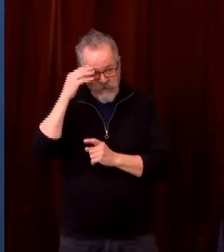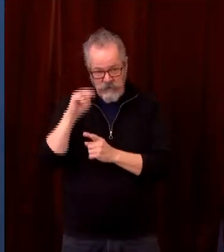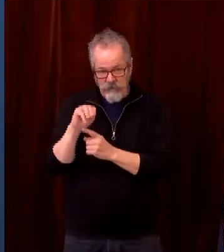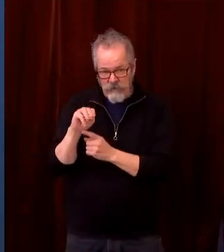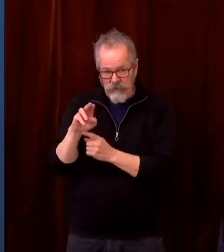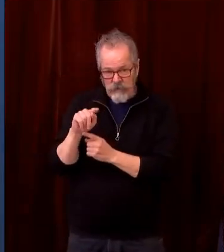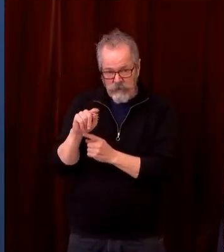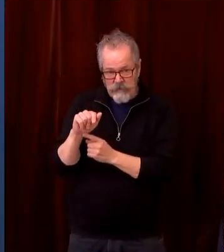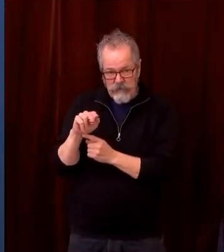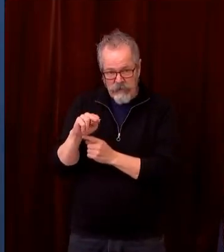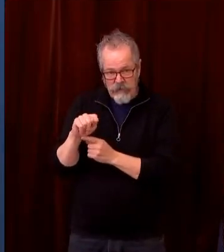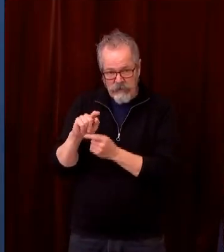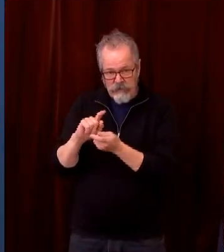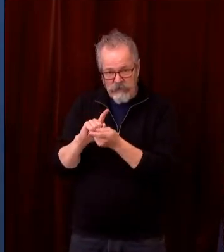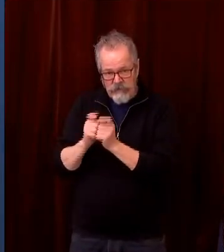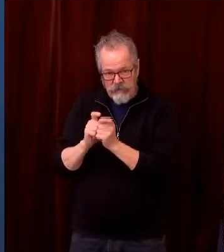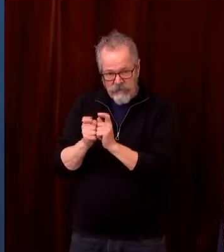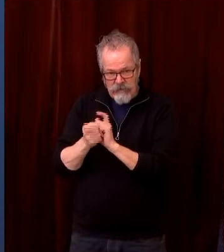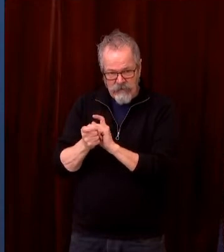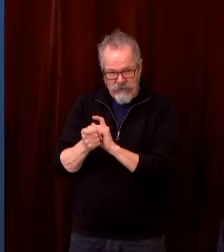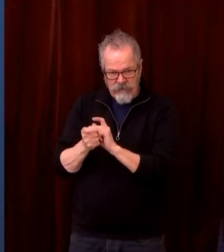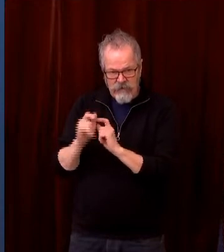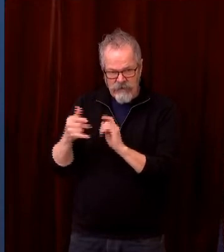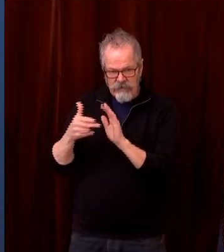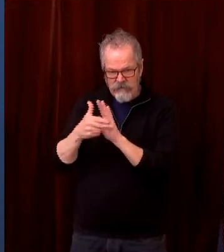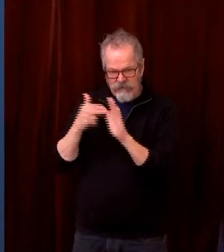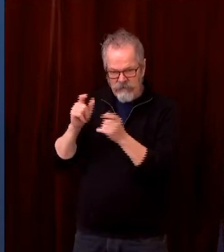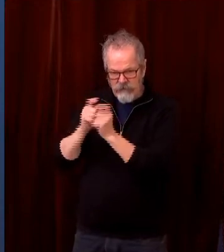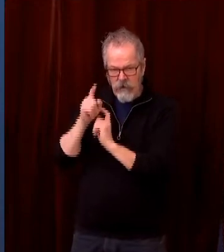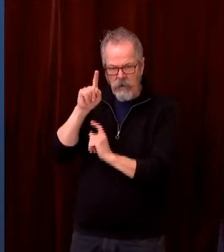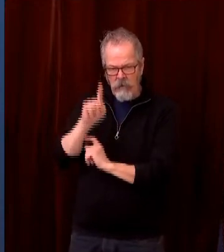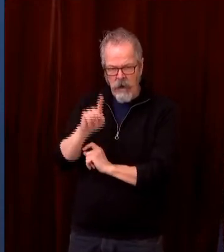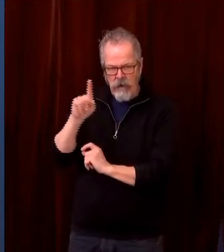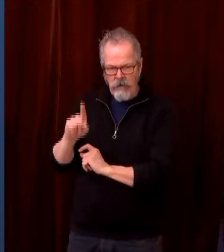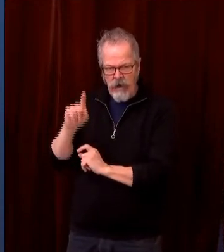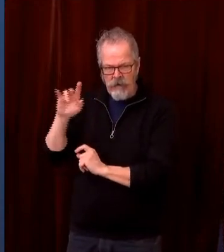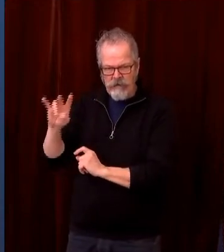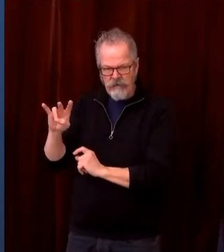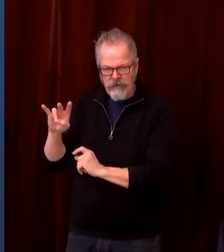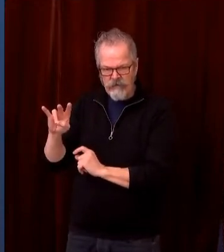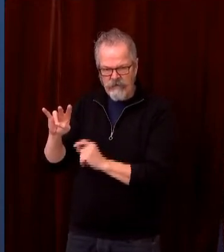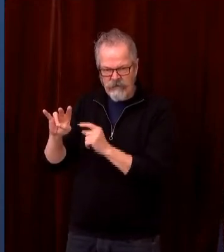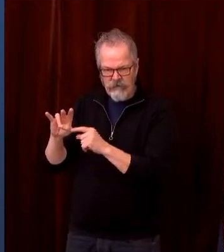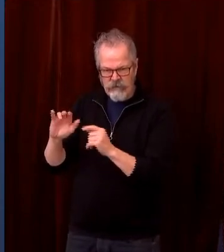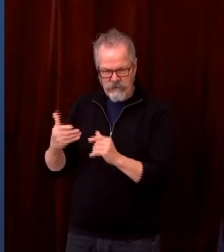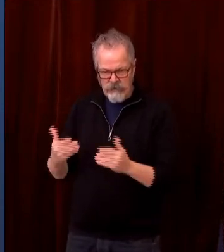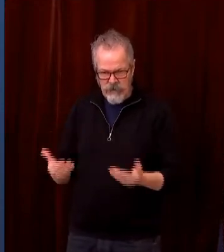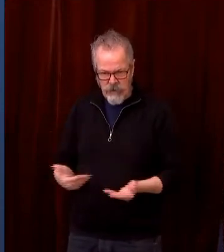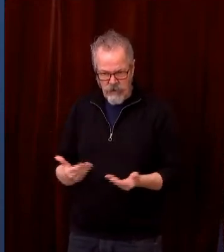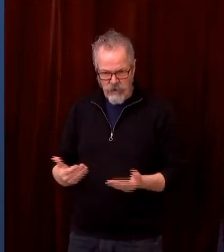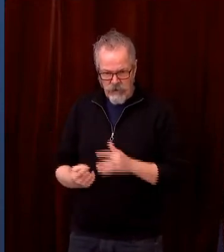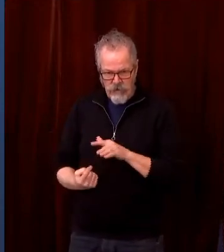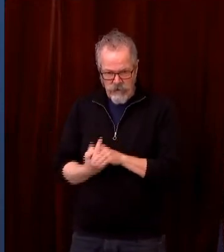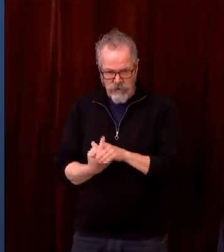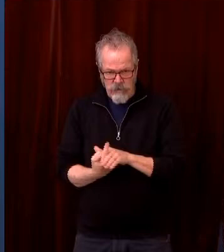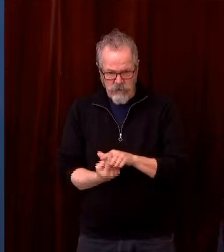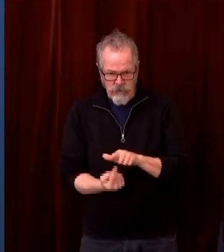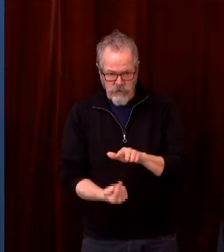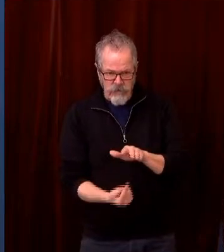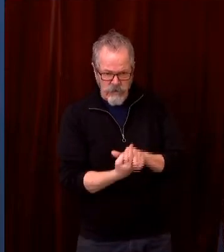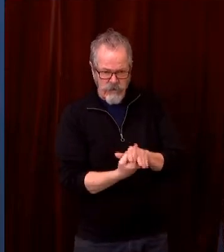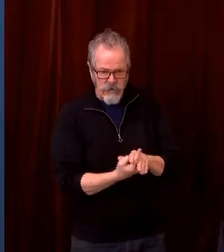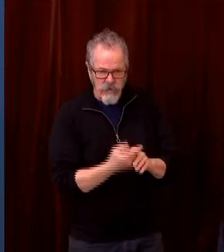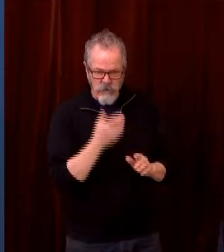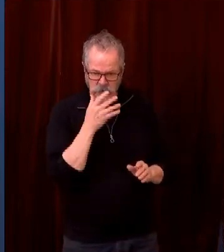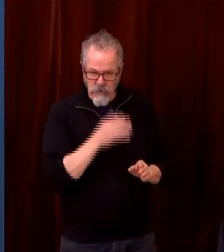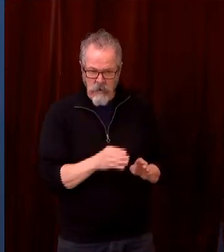state? I was curious if you're prepared to potentially shut down the state again in a similar way as around the same time last year, but also potentially have more